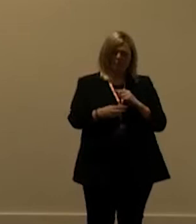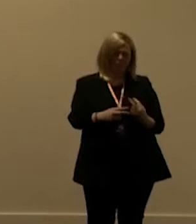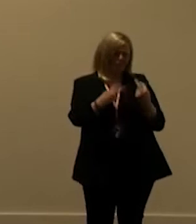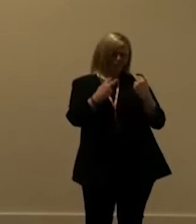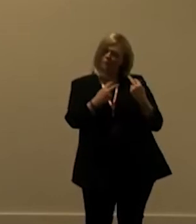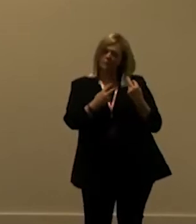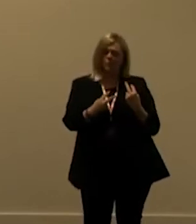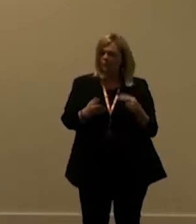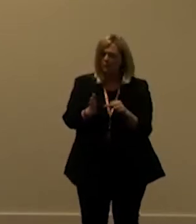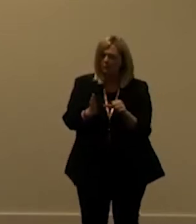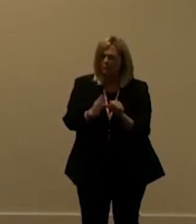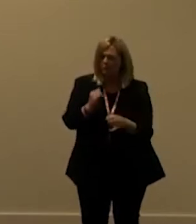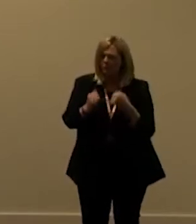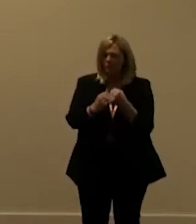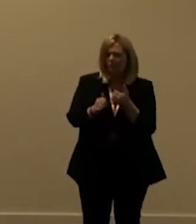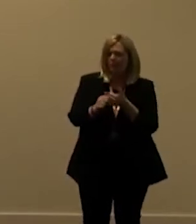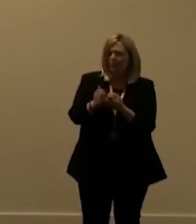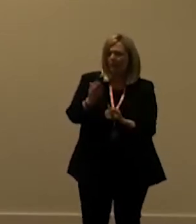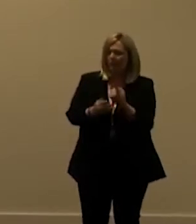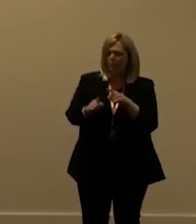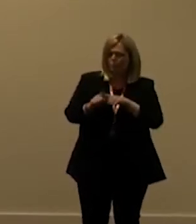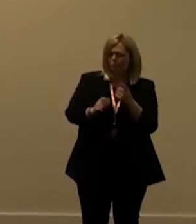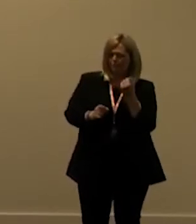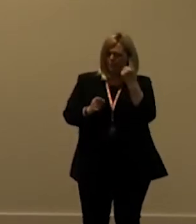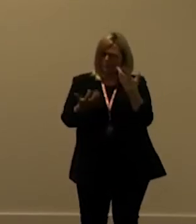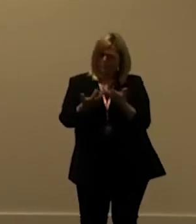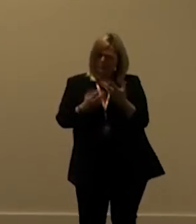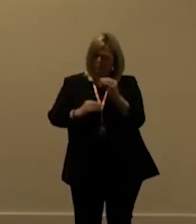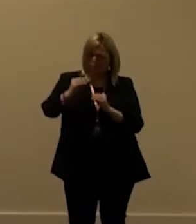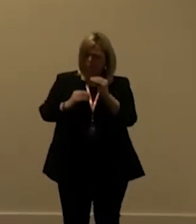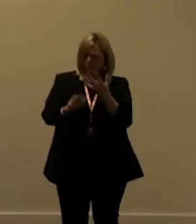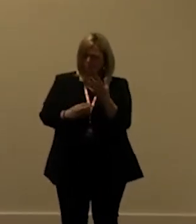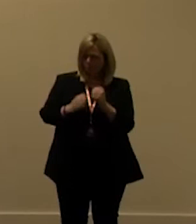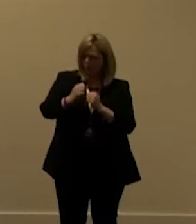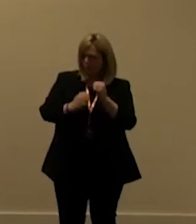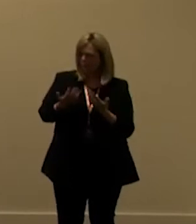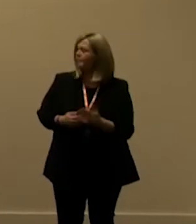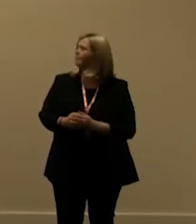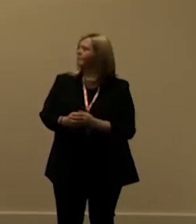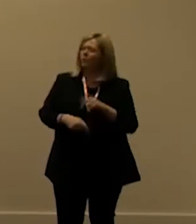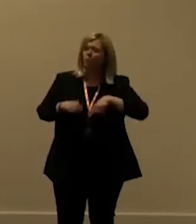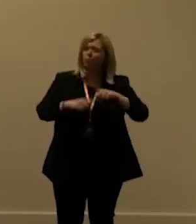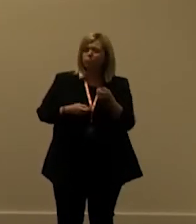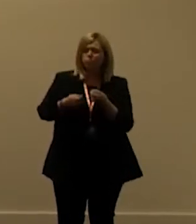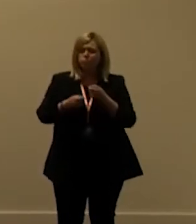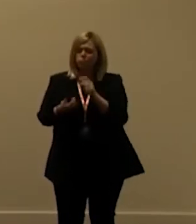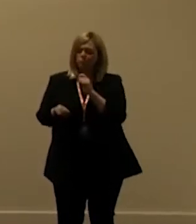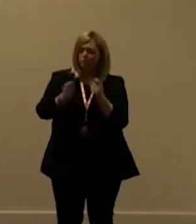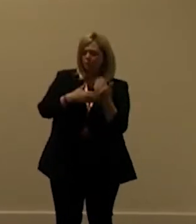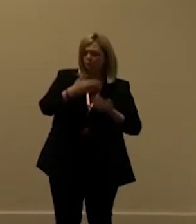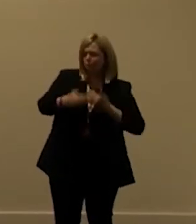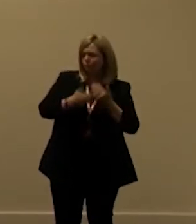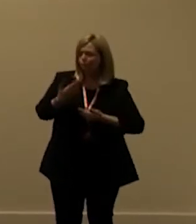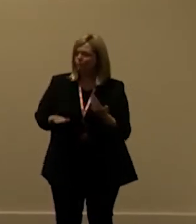look unless I'm performing backups of that and understanding how it's all structured. We've got multiple administrators making changes